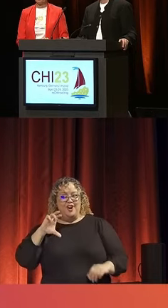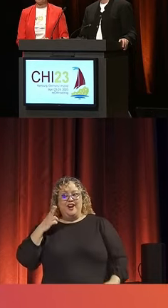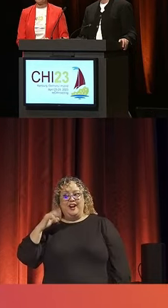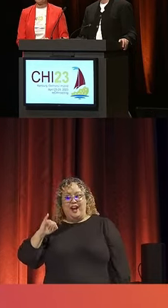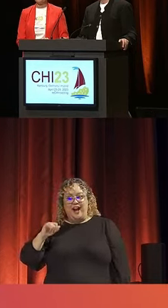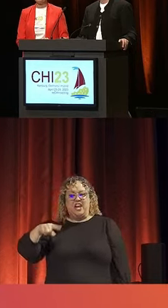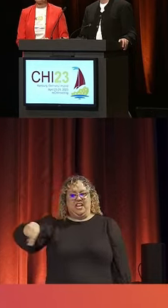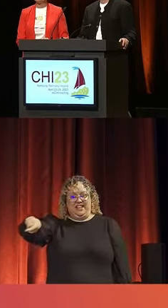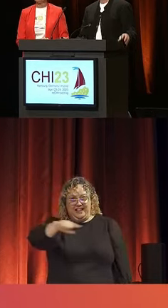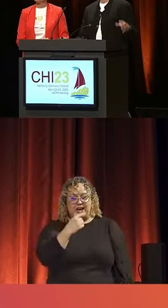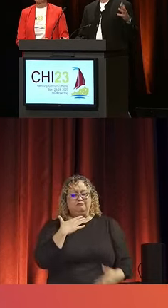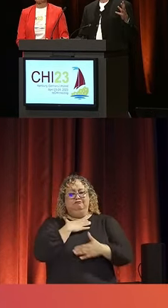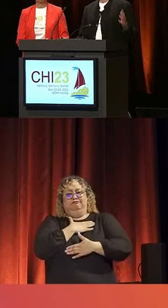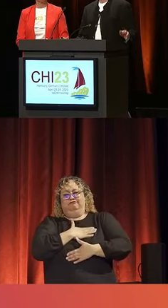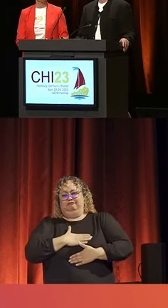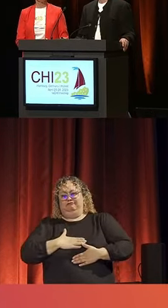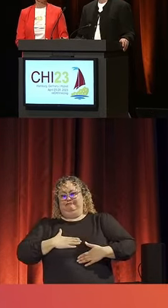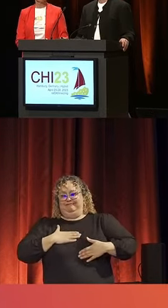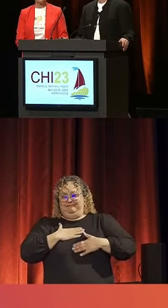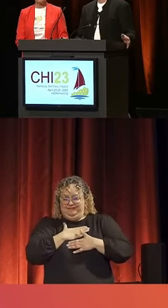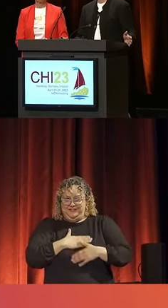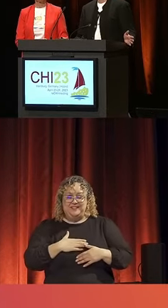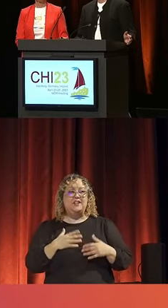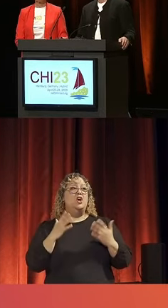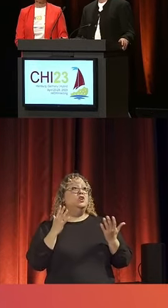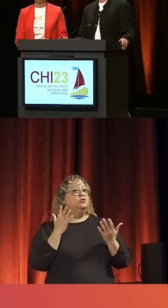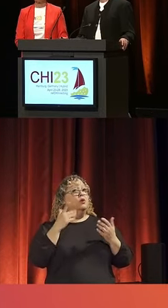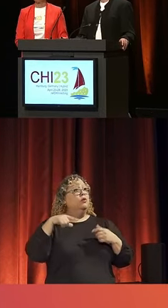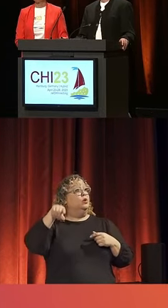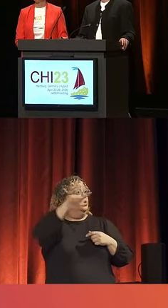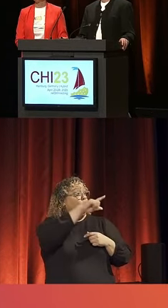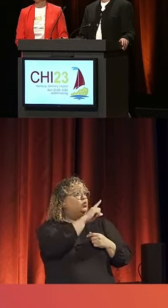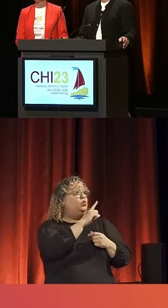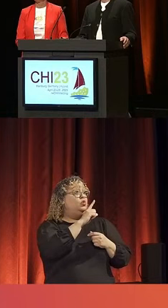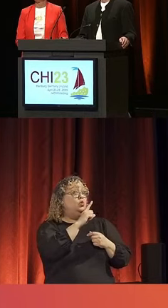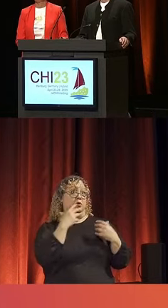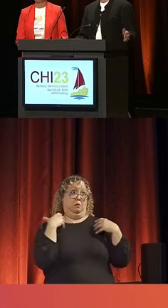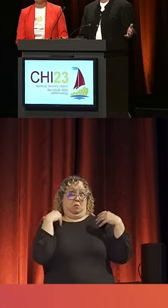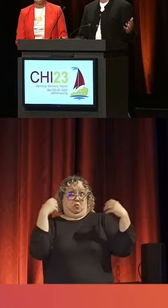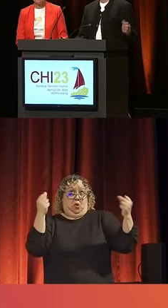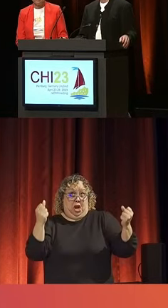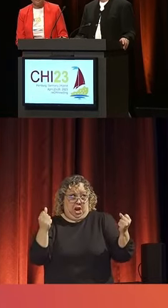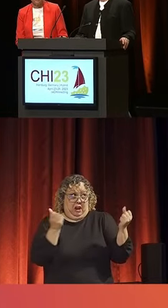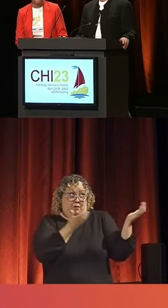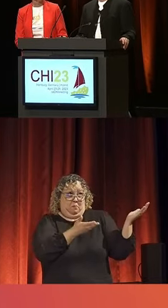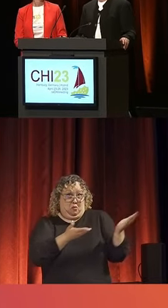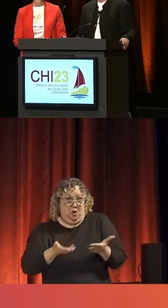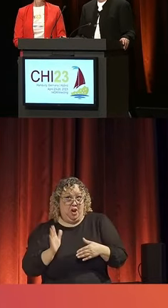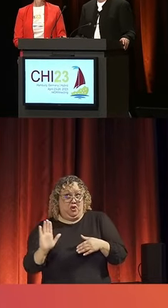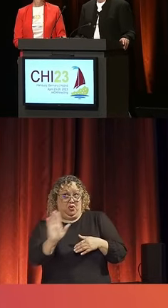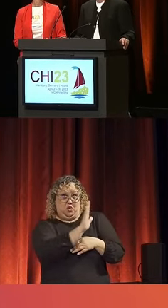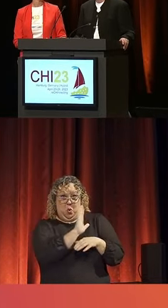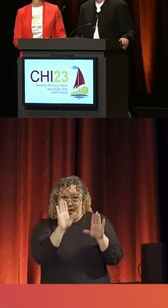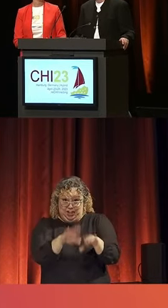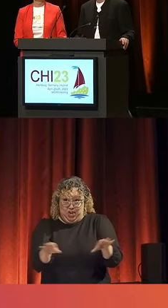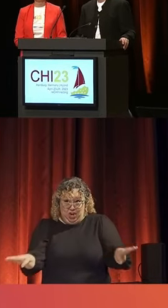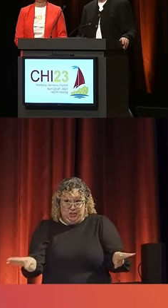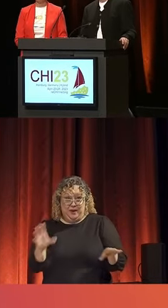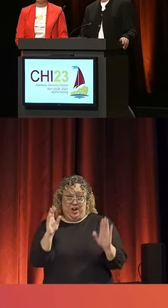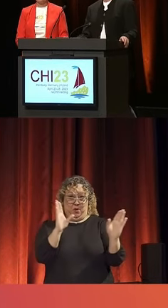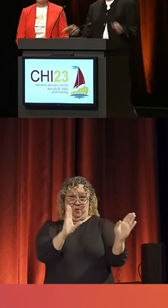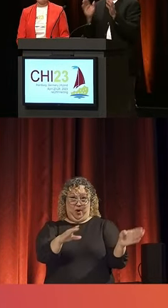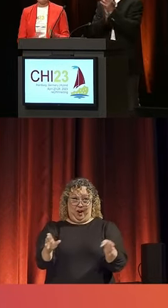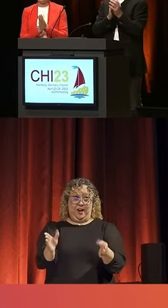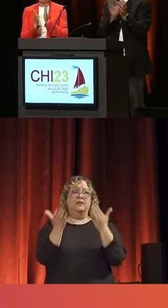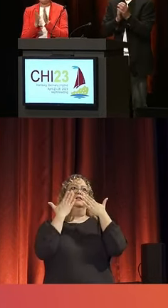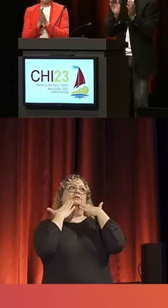So thank you for all of those who brought their kids, who dared to bring their kids to Kai, and also for those who organized making